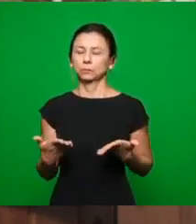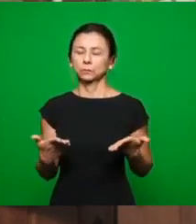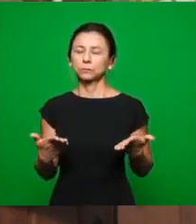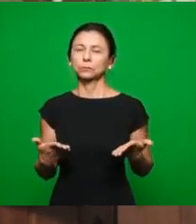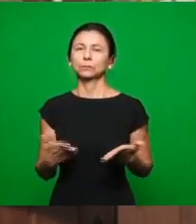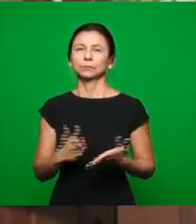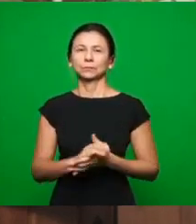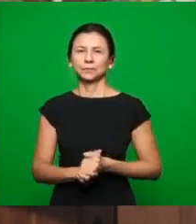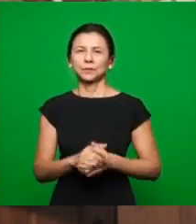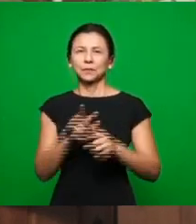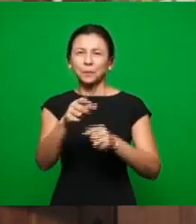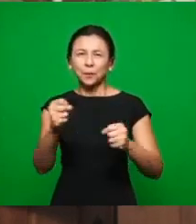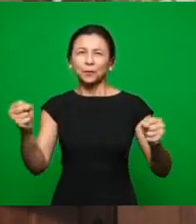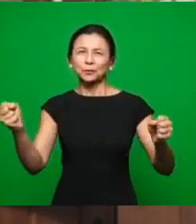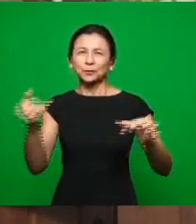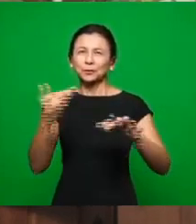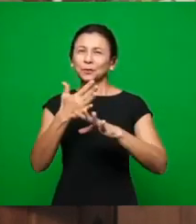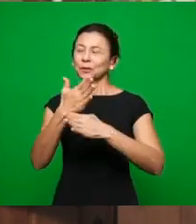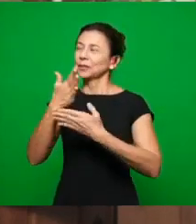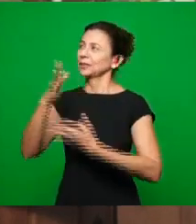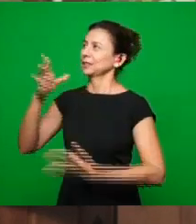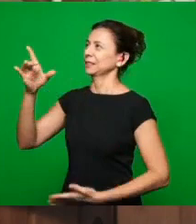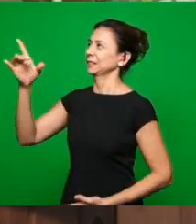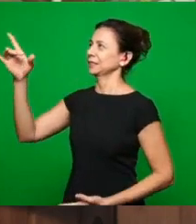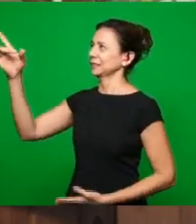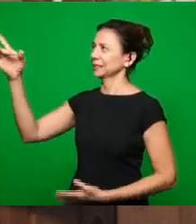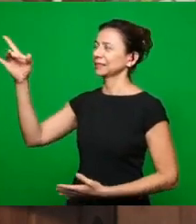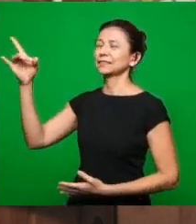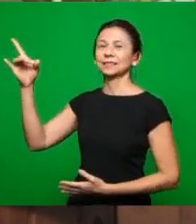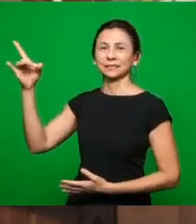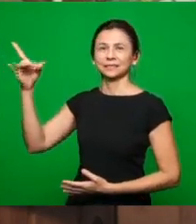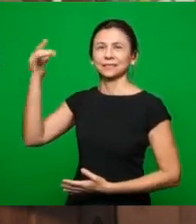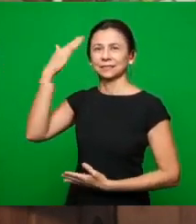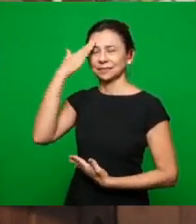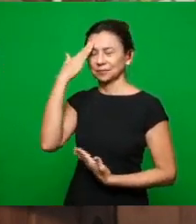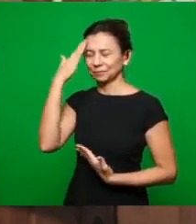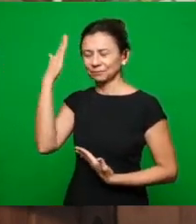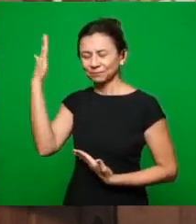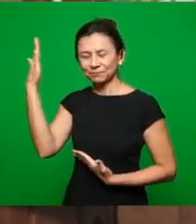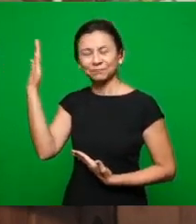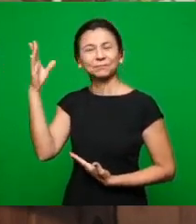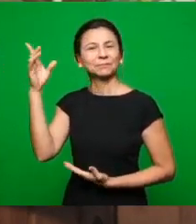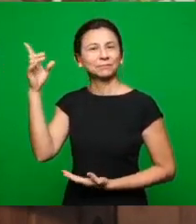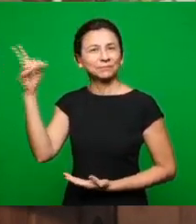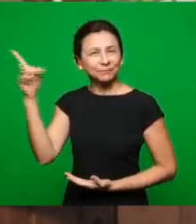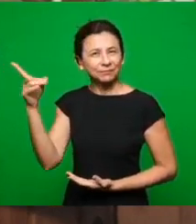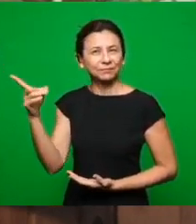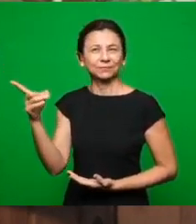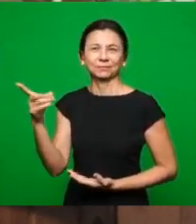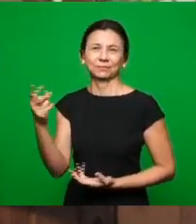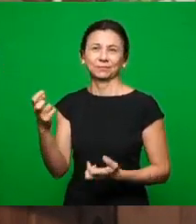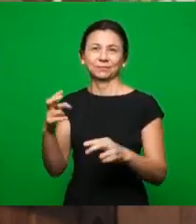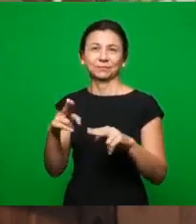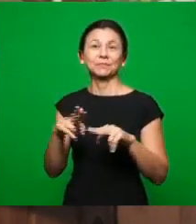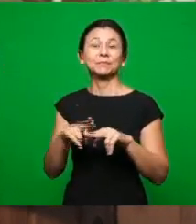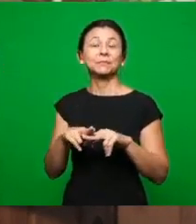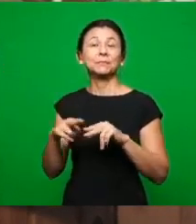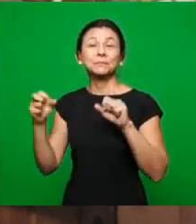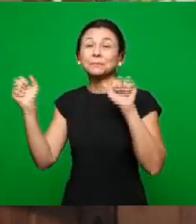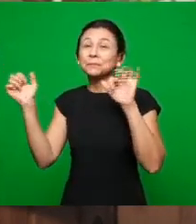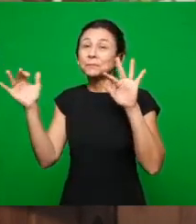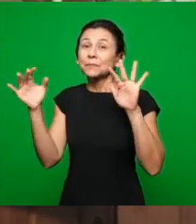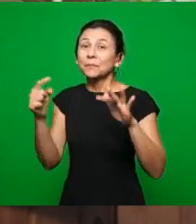of those that are hearing this right now, give a shout of praise to the Lord and thankfulness for the